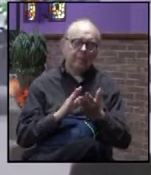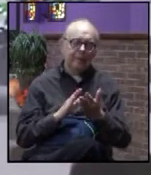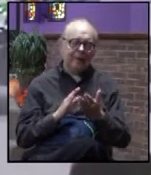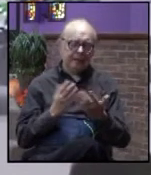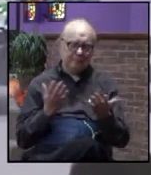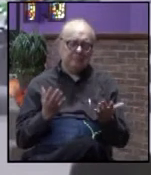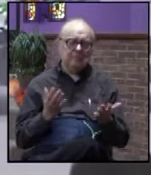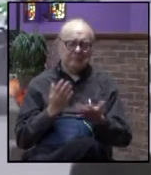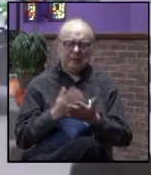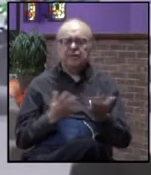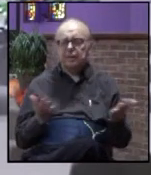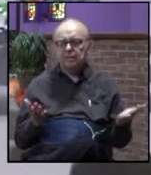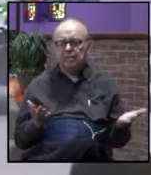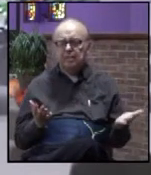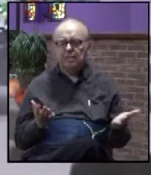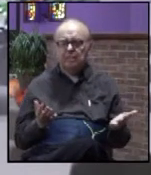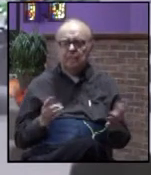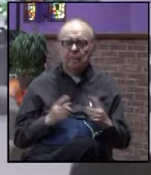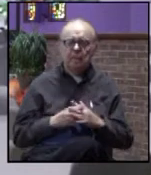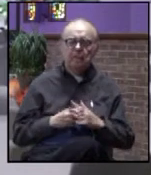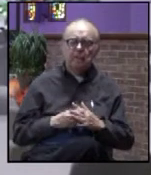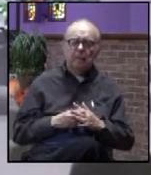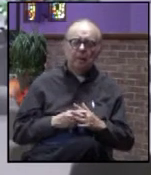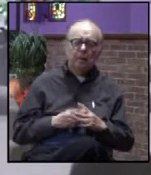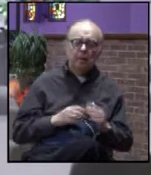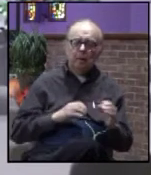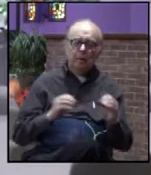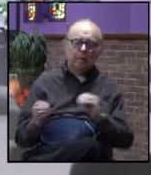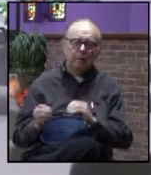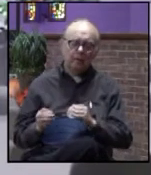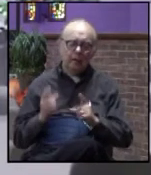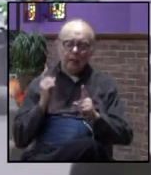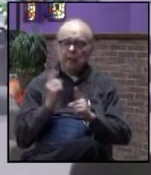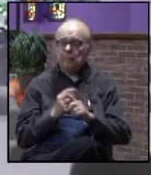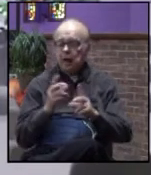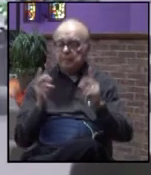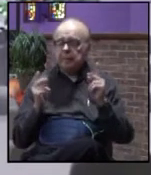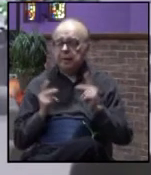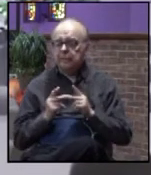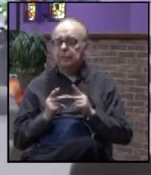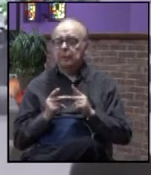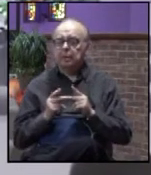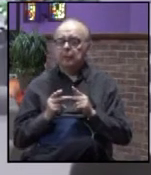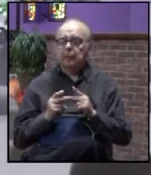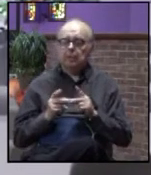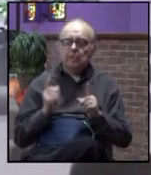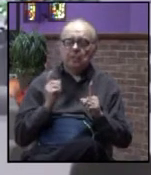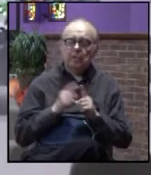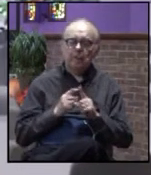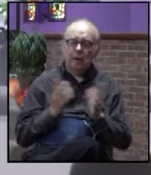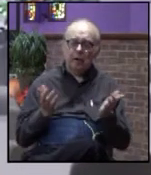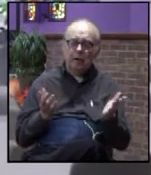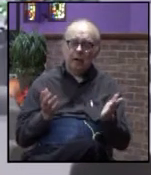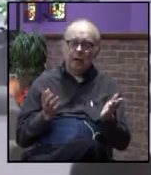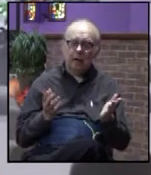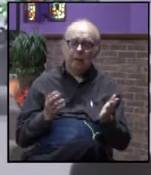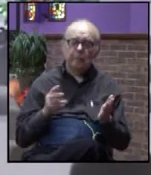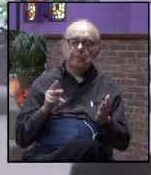pieces and starts putting them in the right spot, in the right place of the